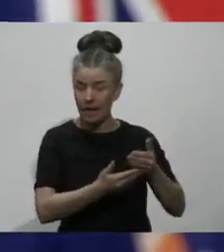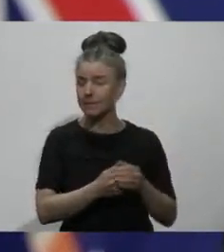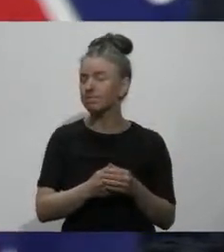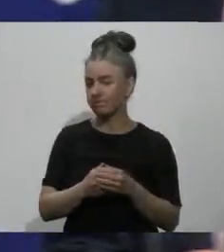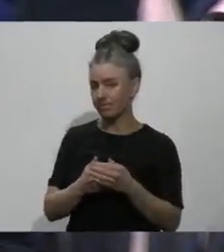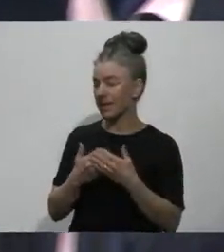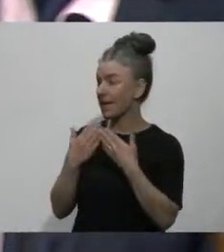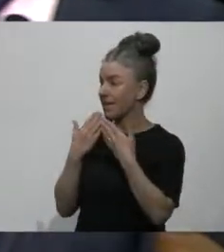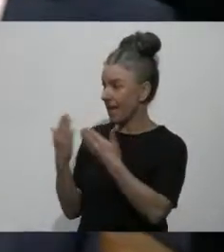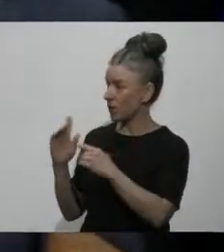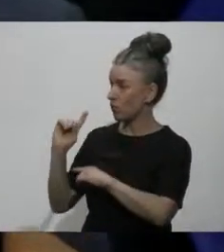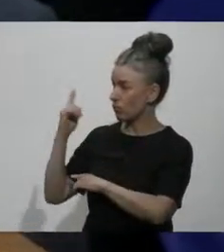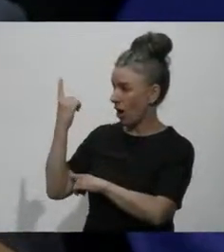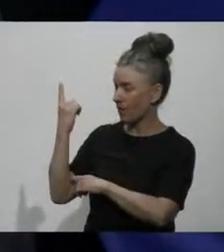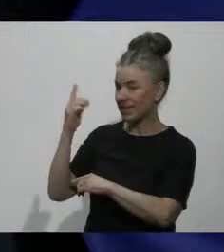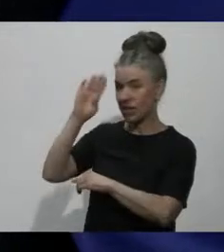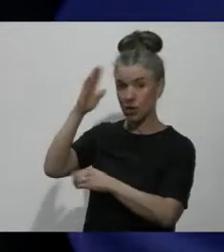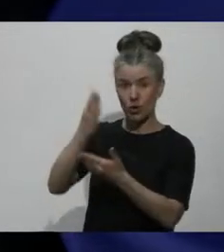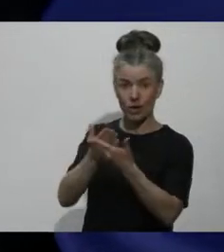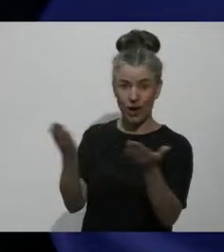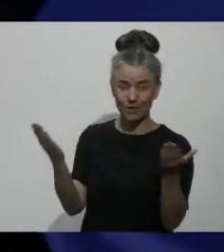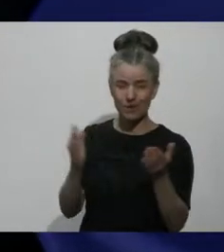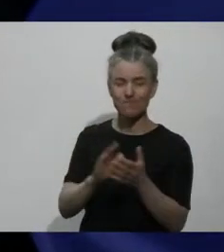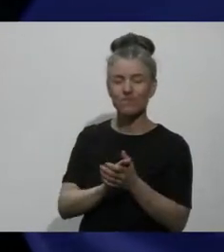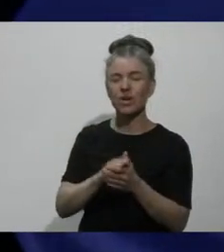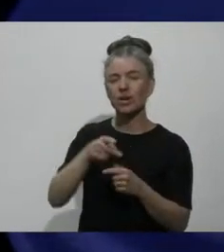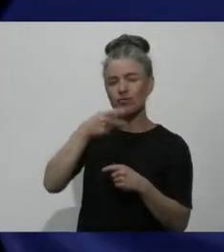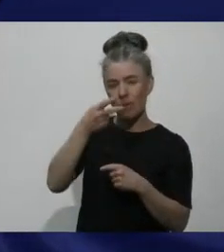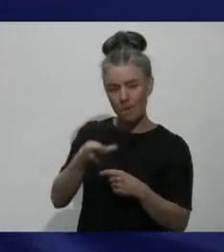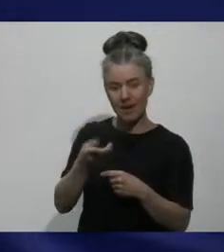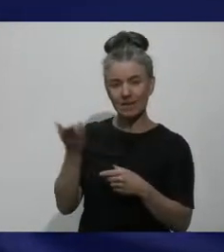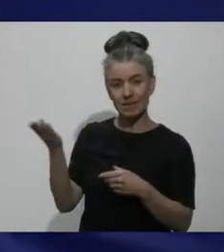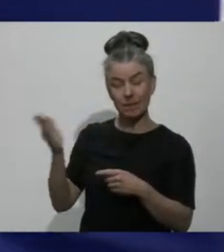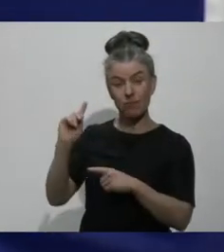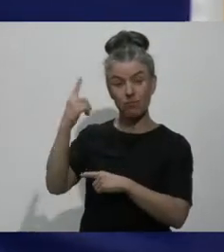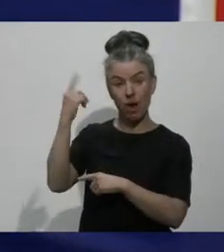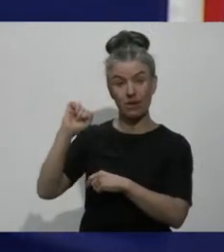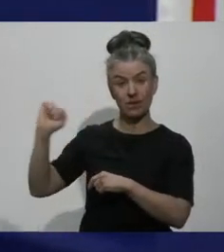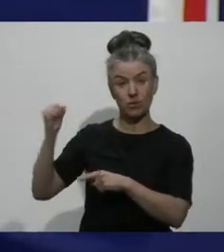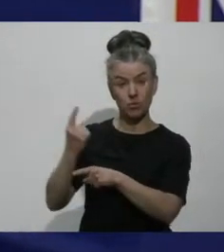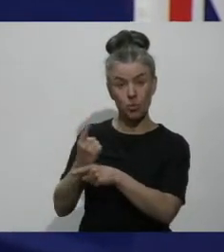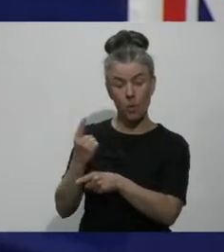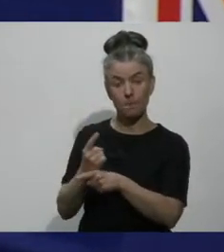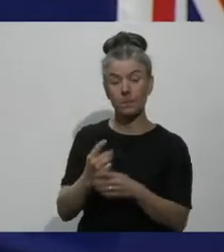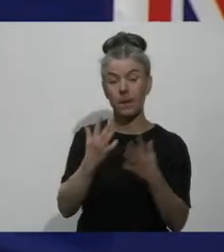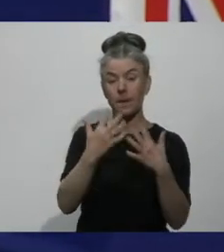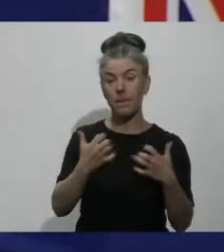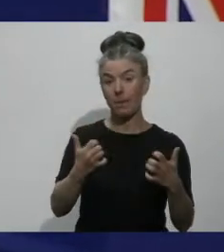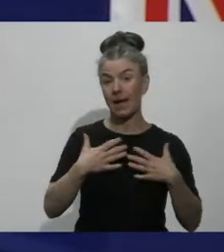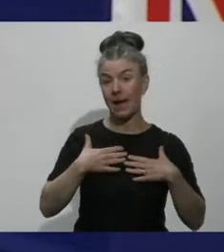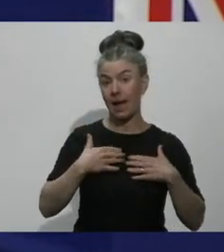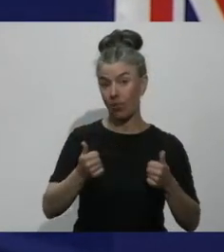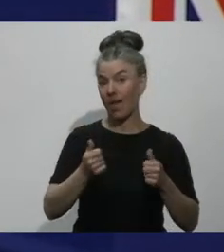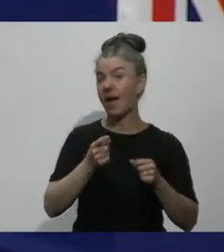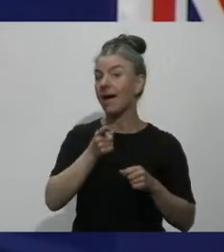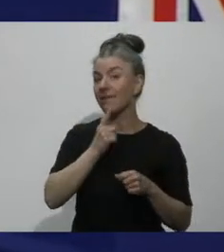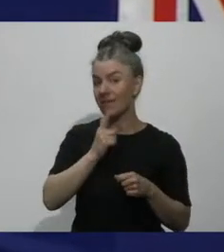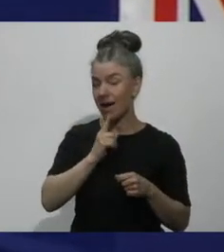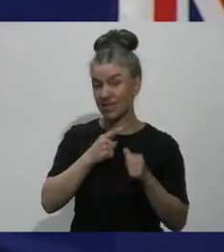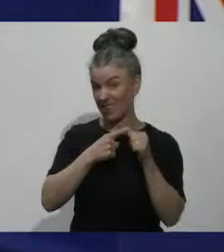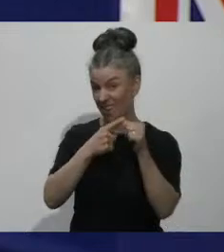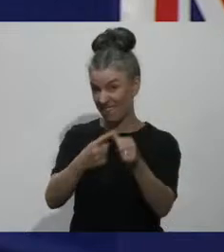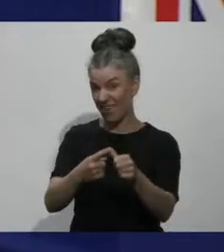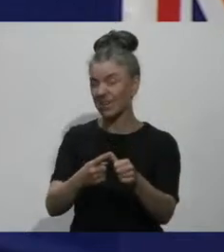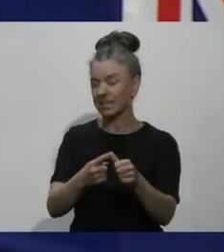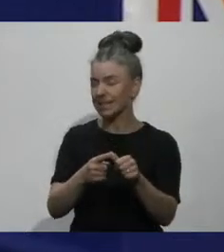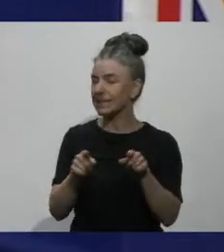kia ora koutou. So just to reiterate the points the Prime Minister's made, our public health advice is